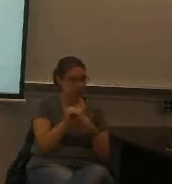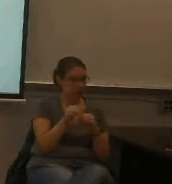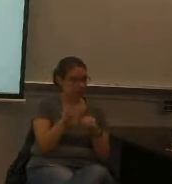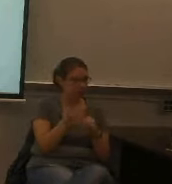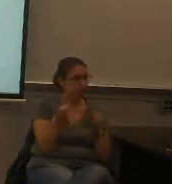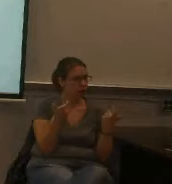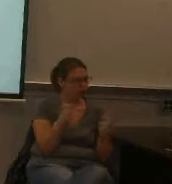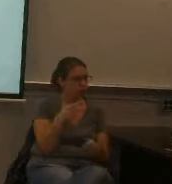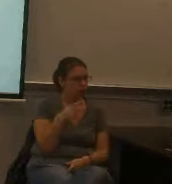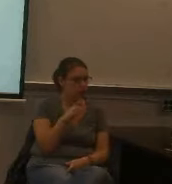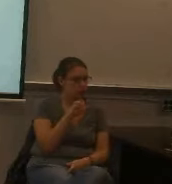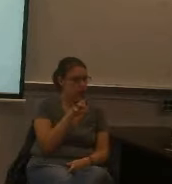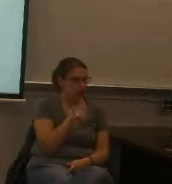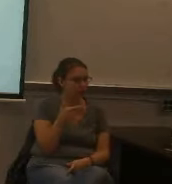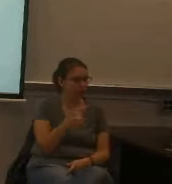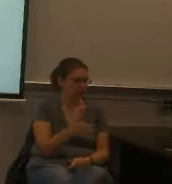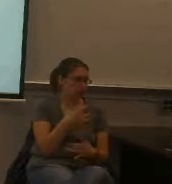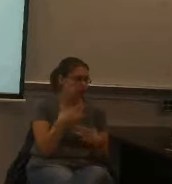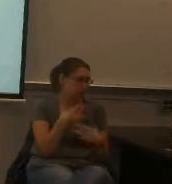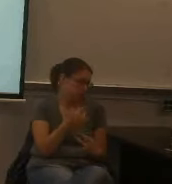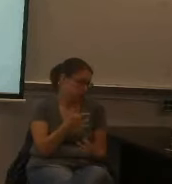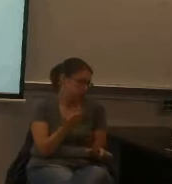predatory fish.